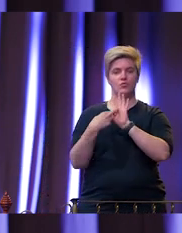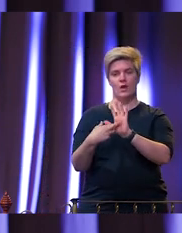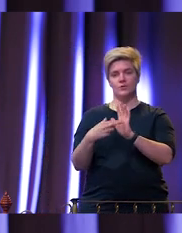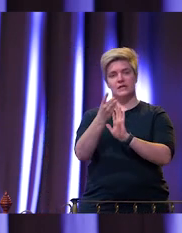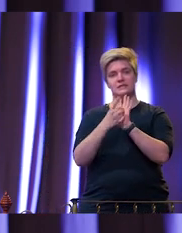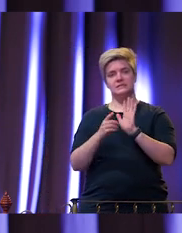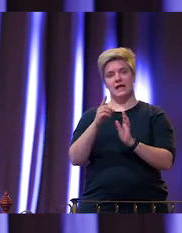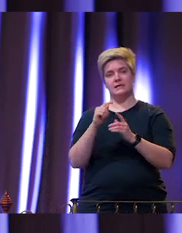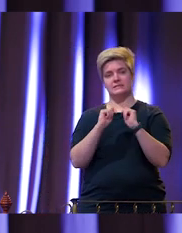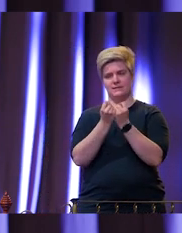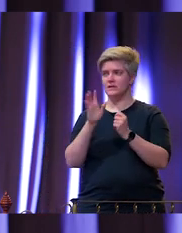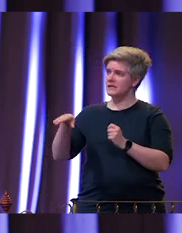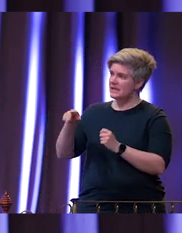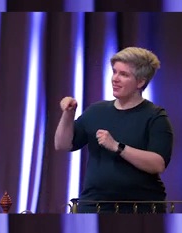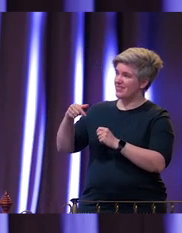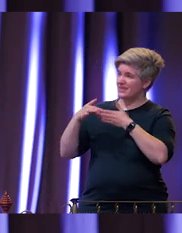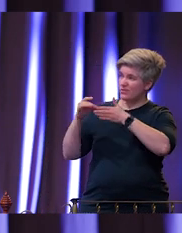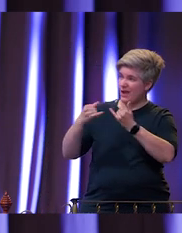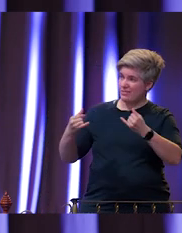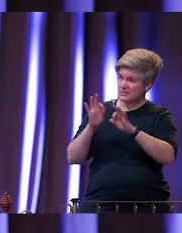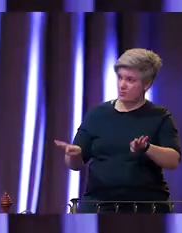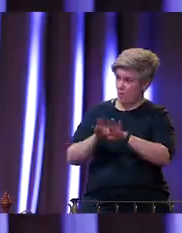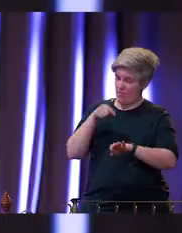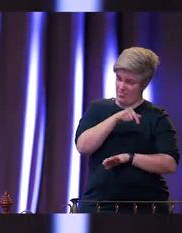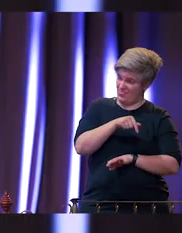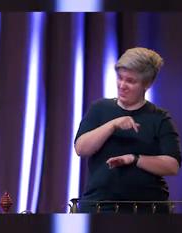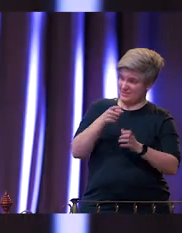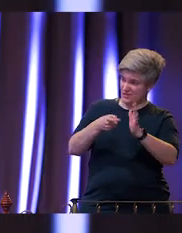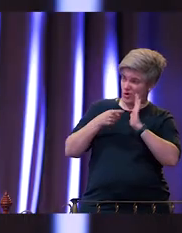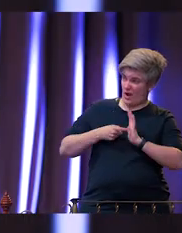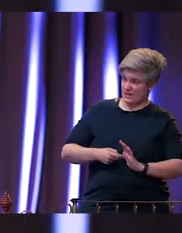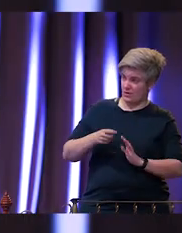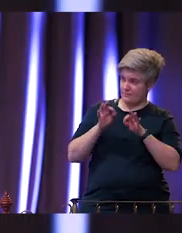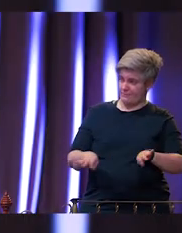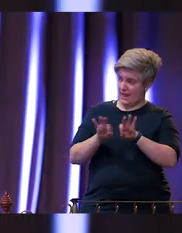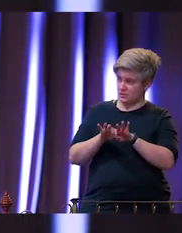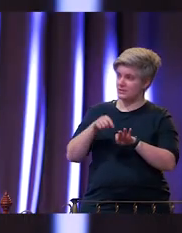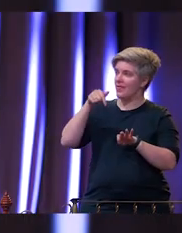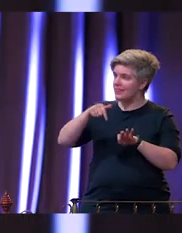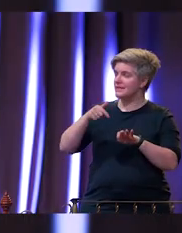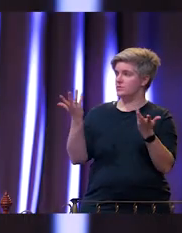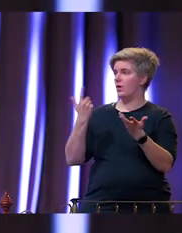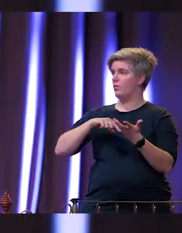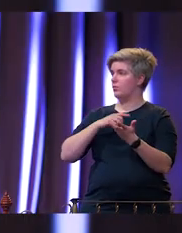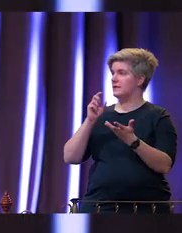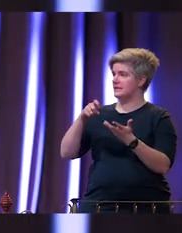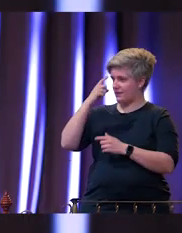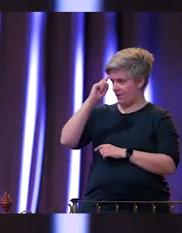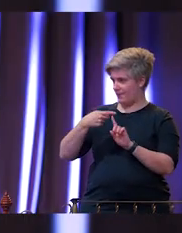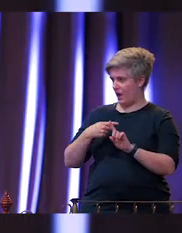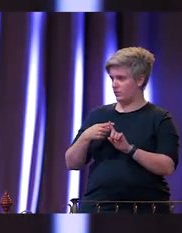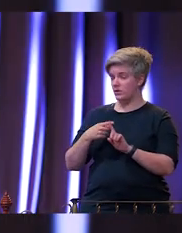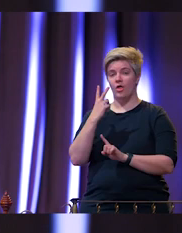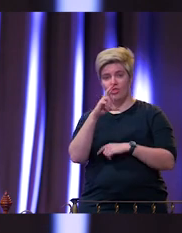said, these are the guidelines that matter. This is the criteria that matters. This is what we wanted you to think about. 3-year